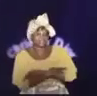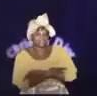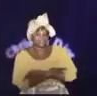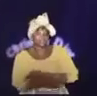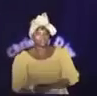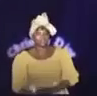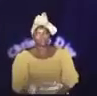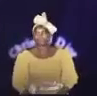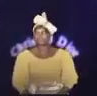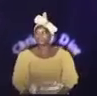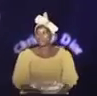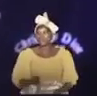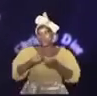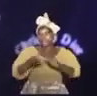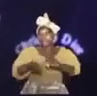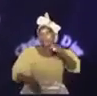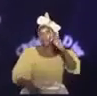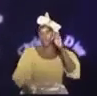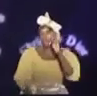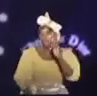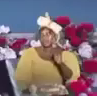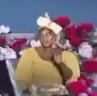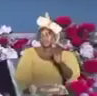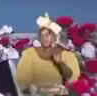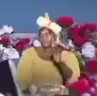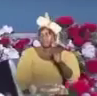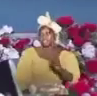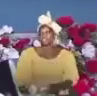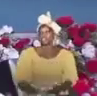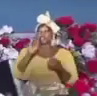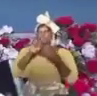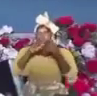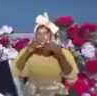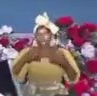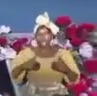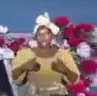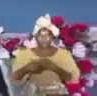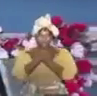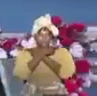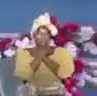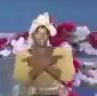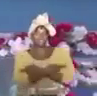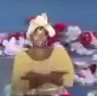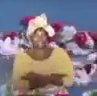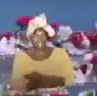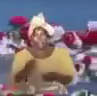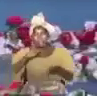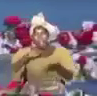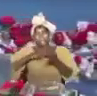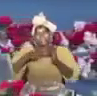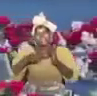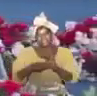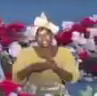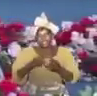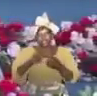already? Number one, to have rest means to have